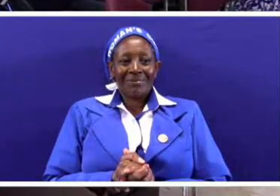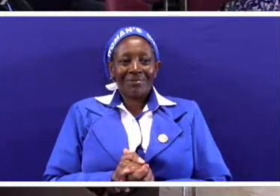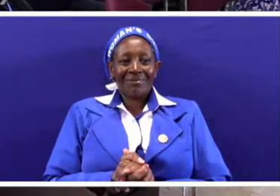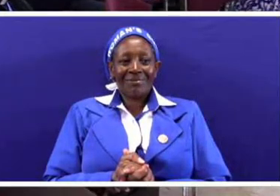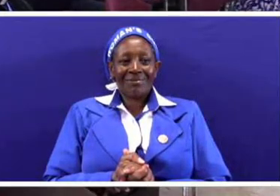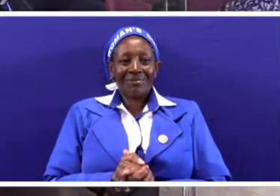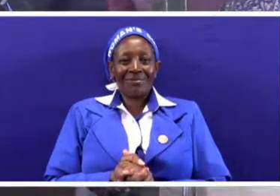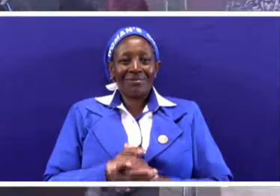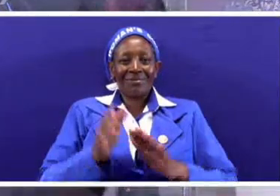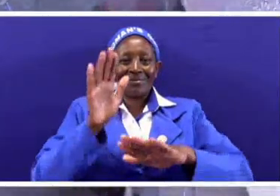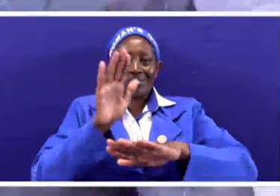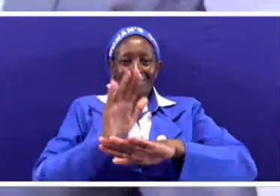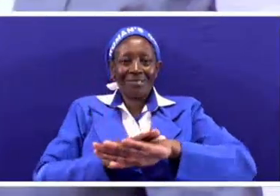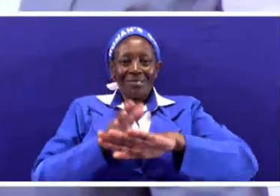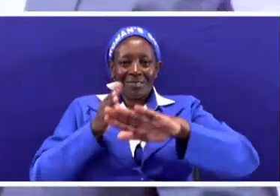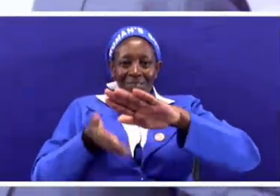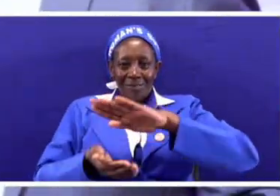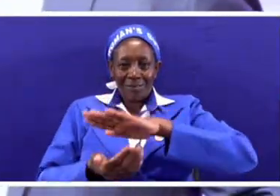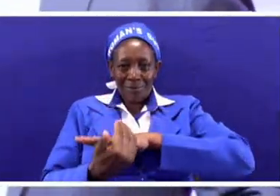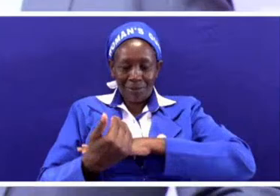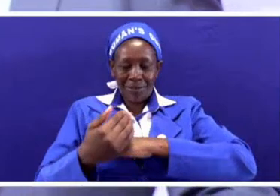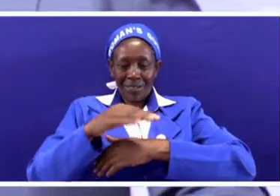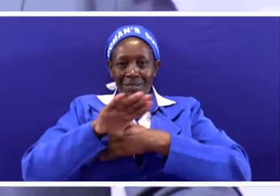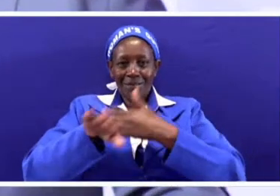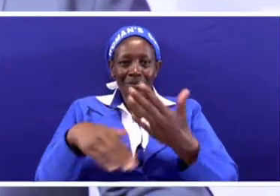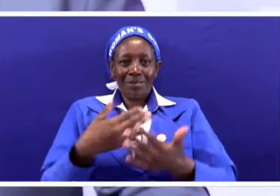Good morning, everyone.